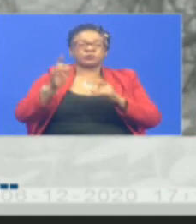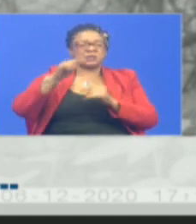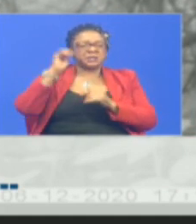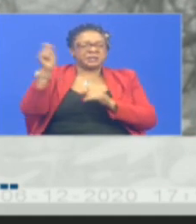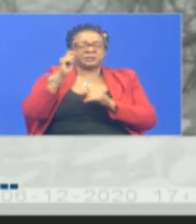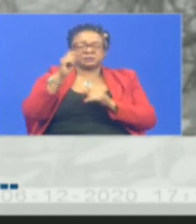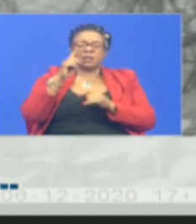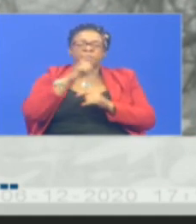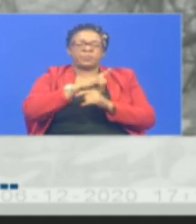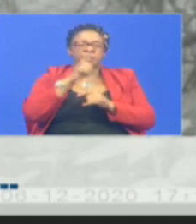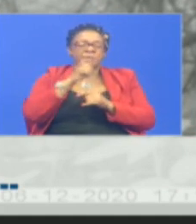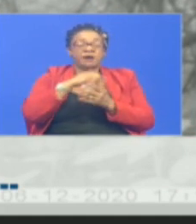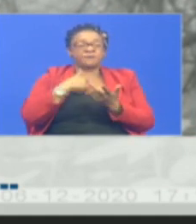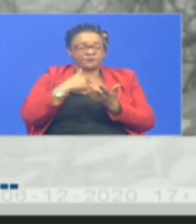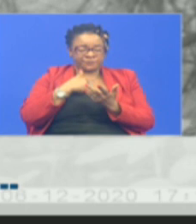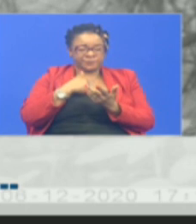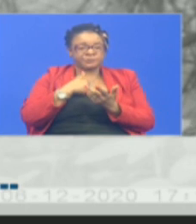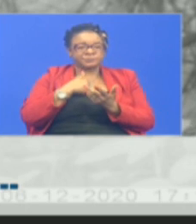threat from poaching.